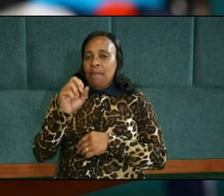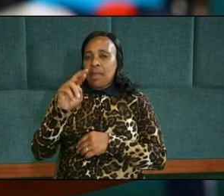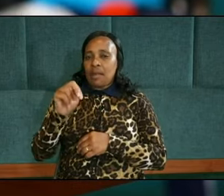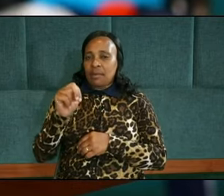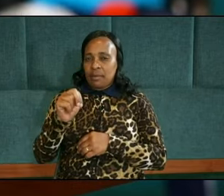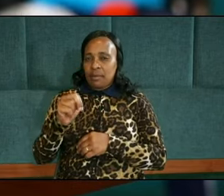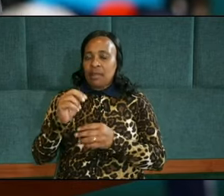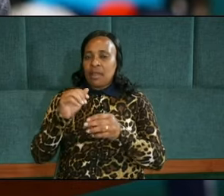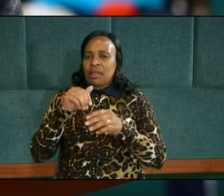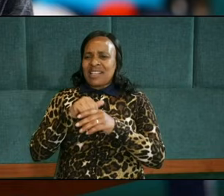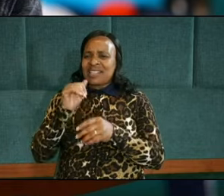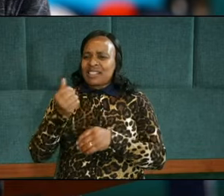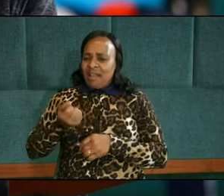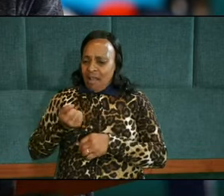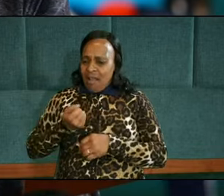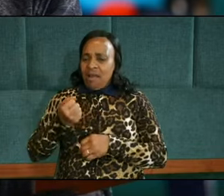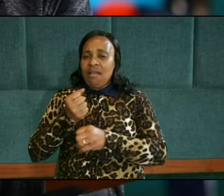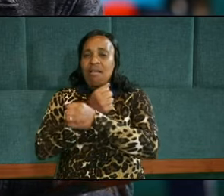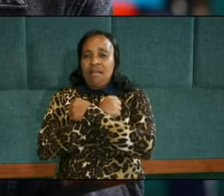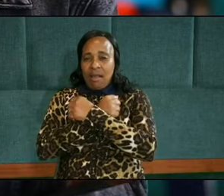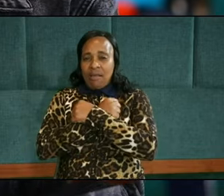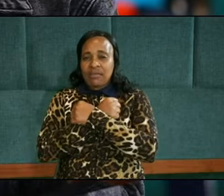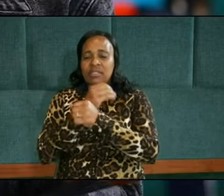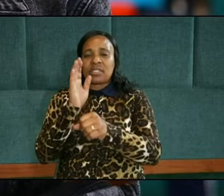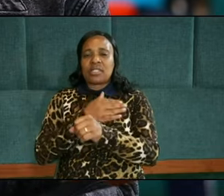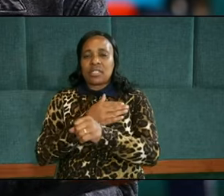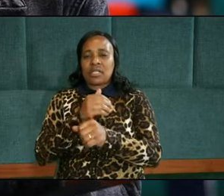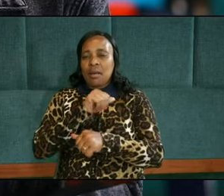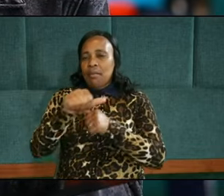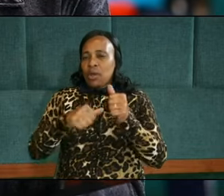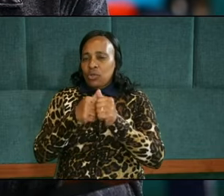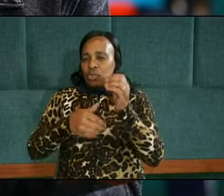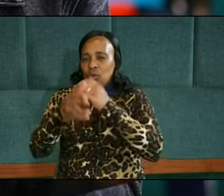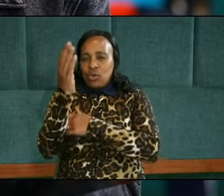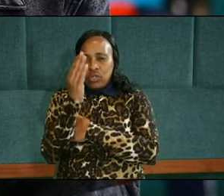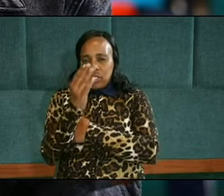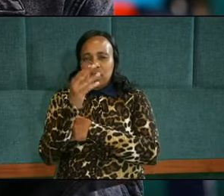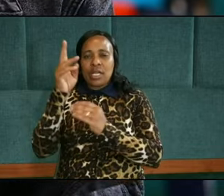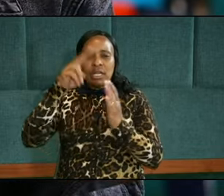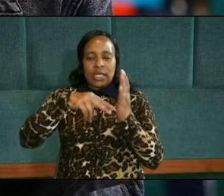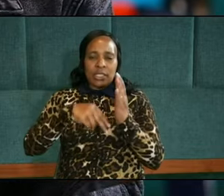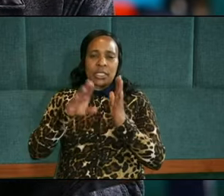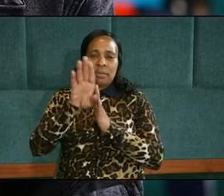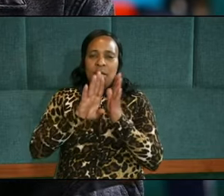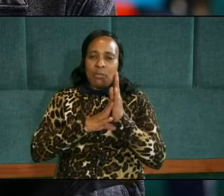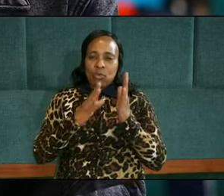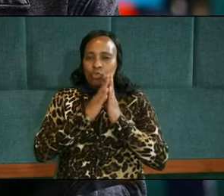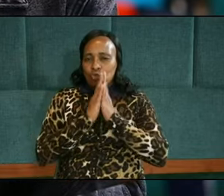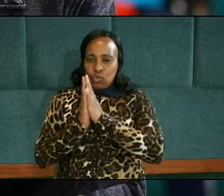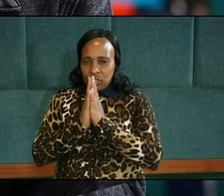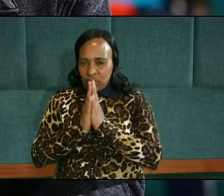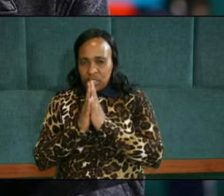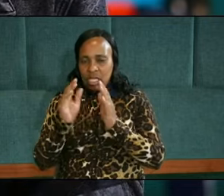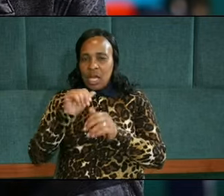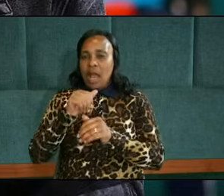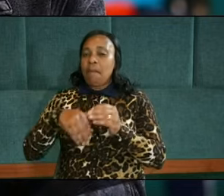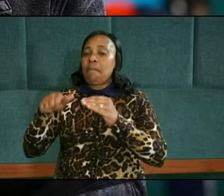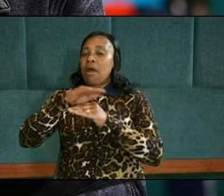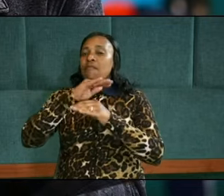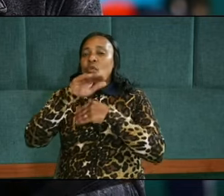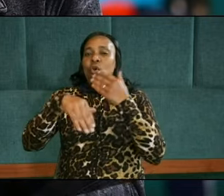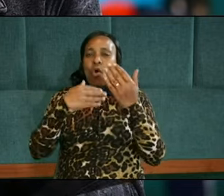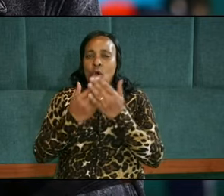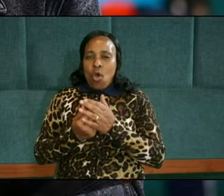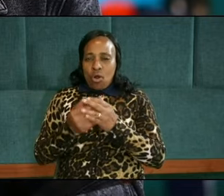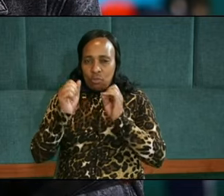Now, Mefuma loves singing about God. She loves reading Bible stories, and above all, she loves